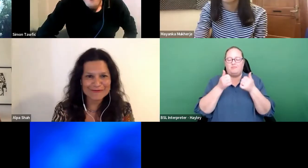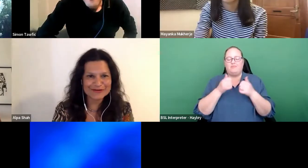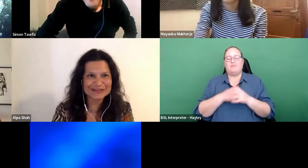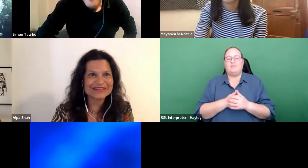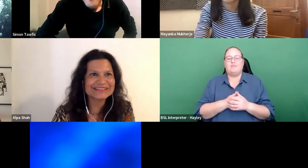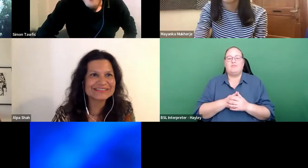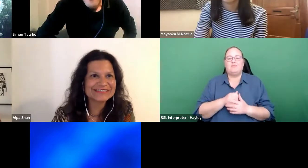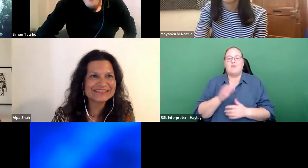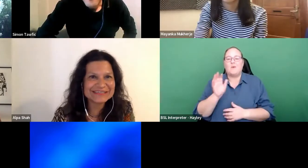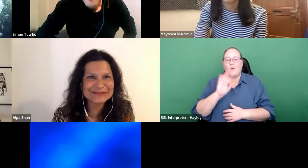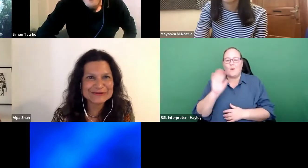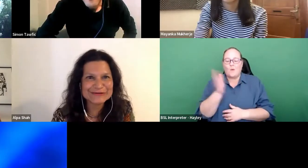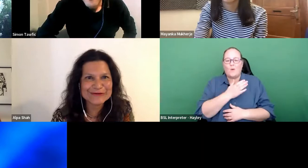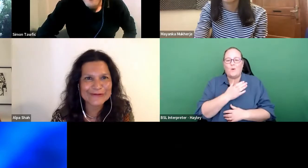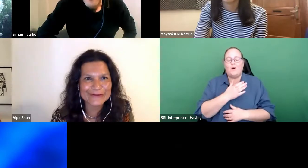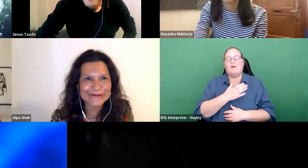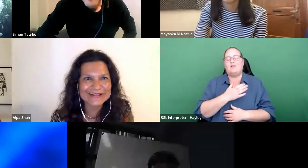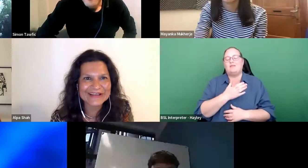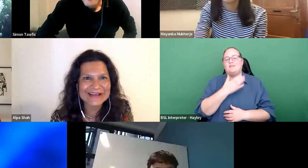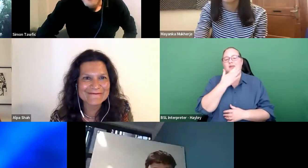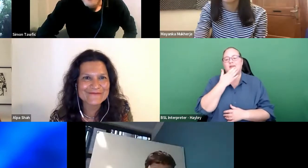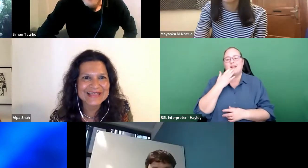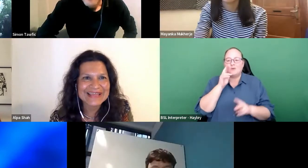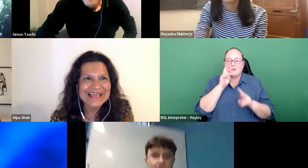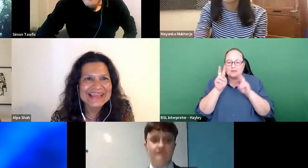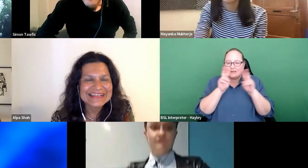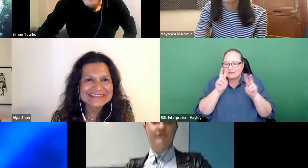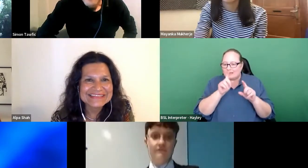Hello everybody, nice to see you all.